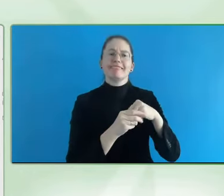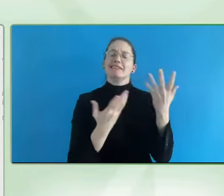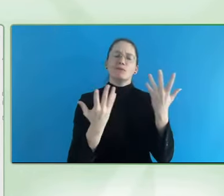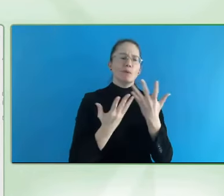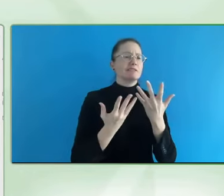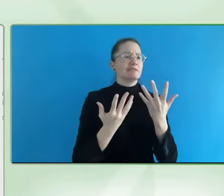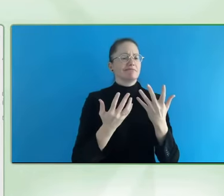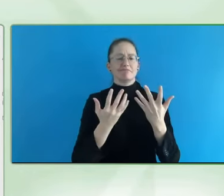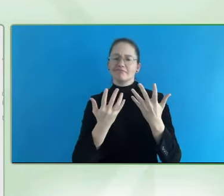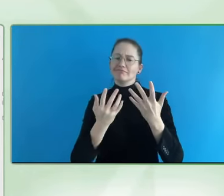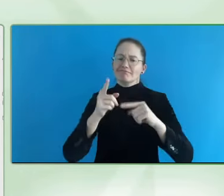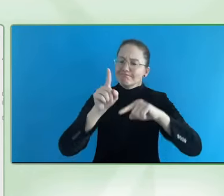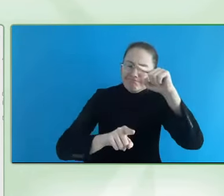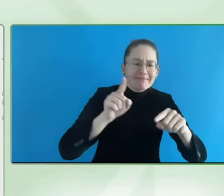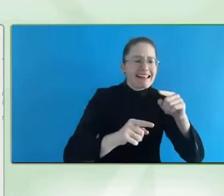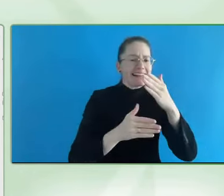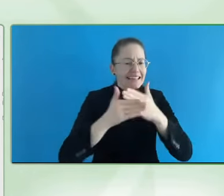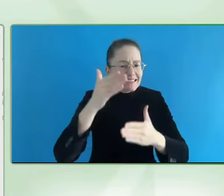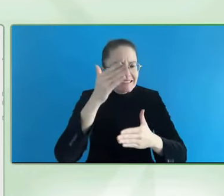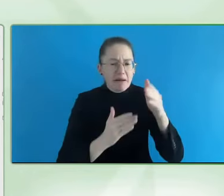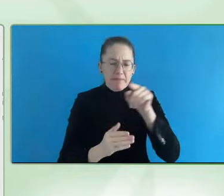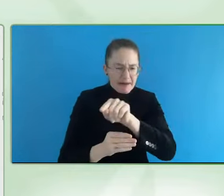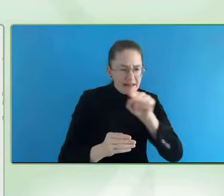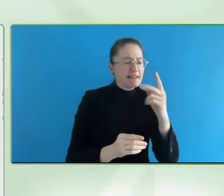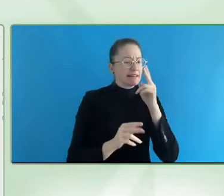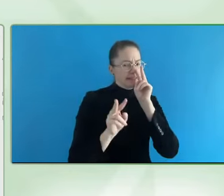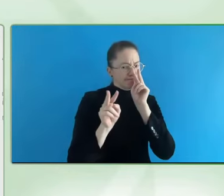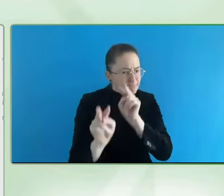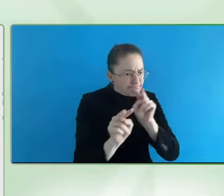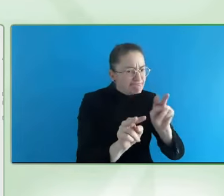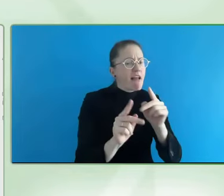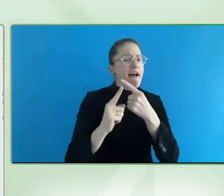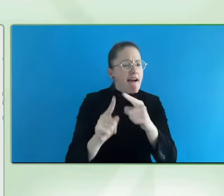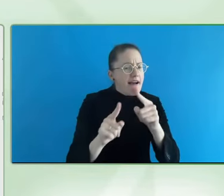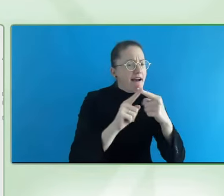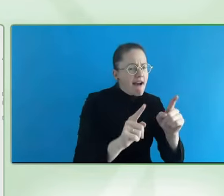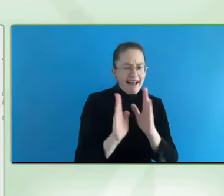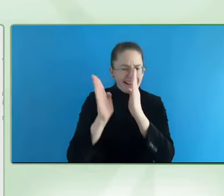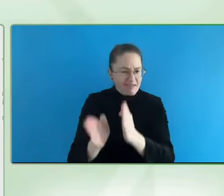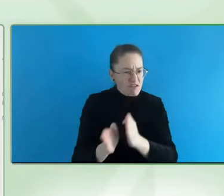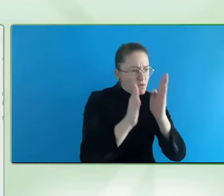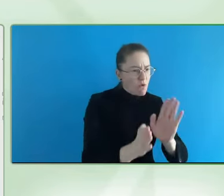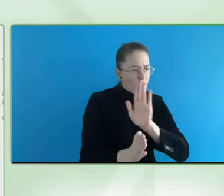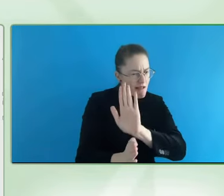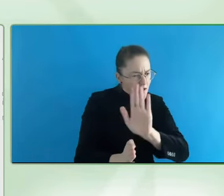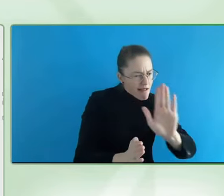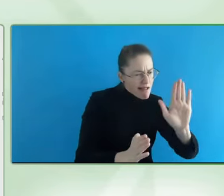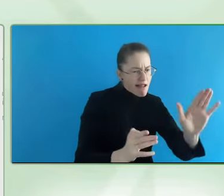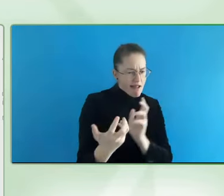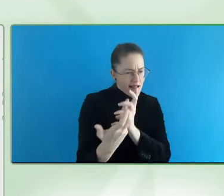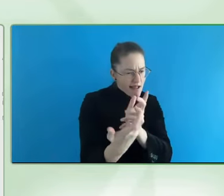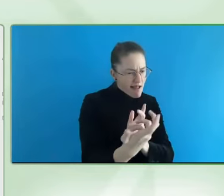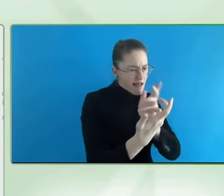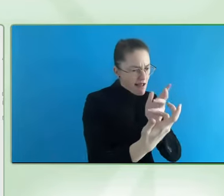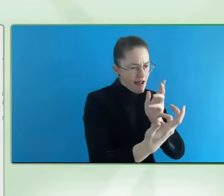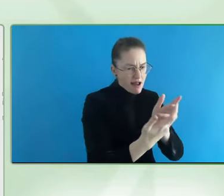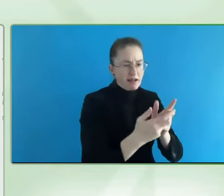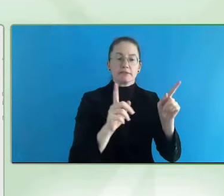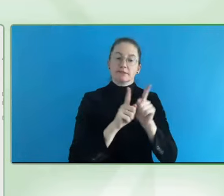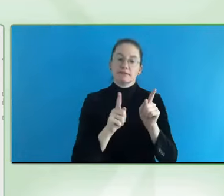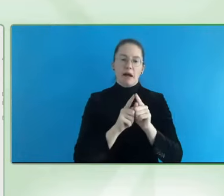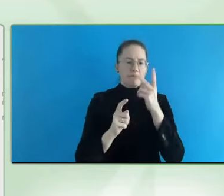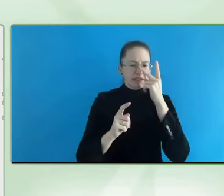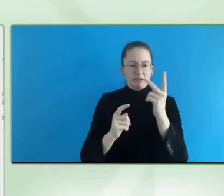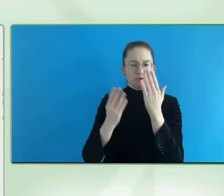Additionally, it considers the functioning profile with a particular focus